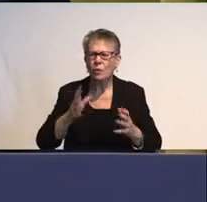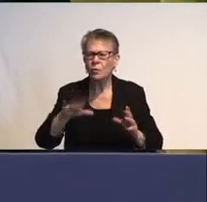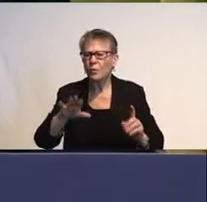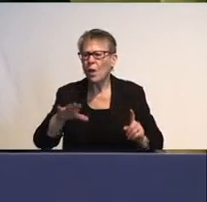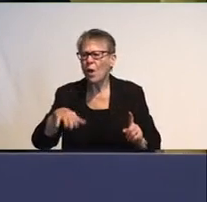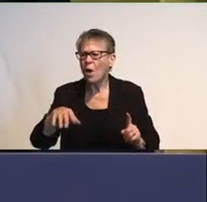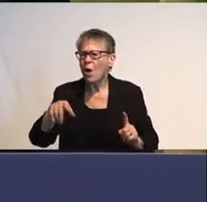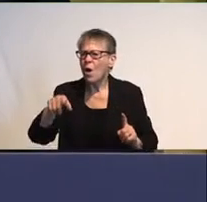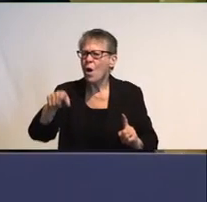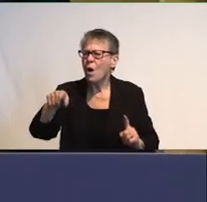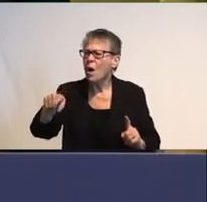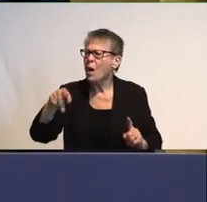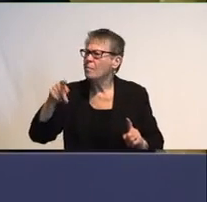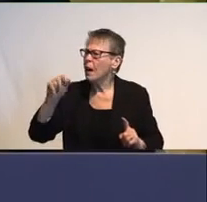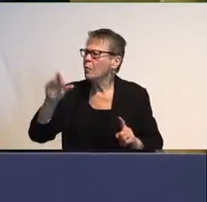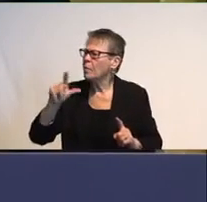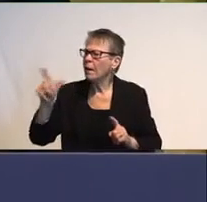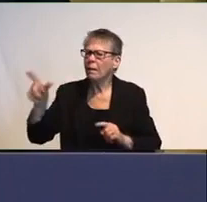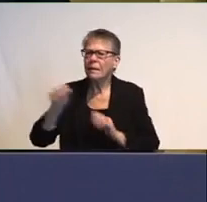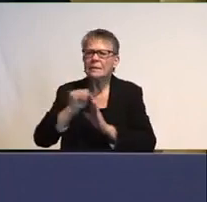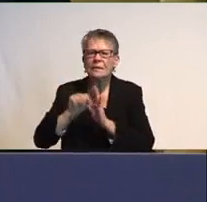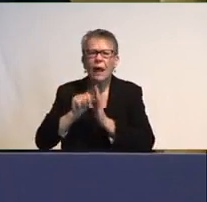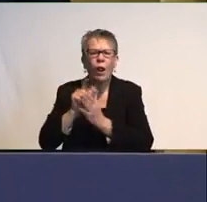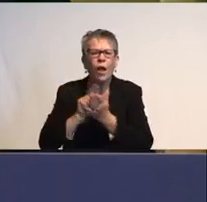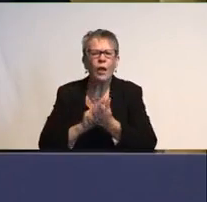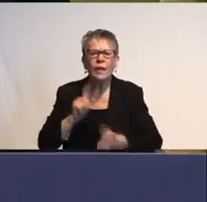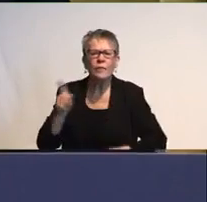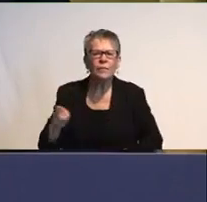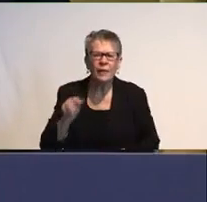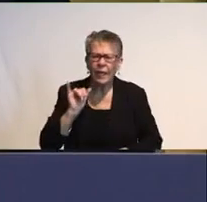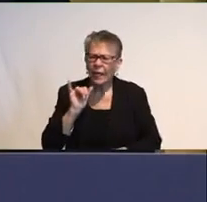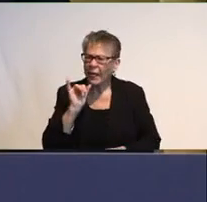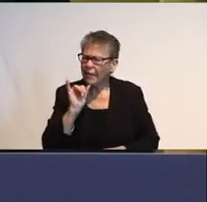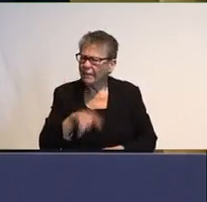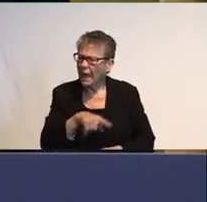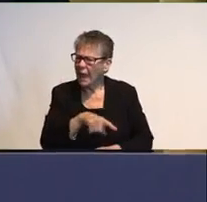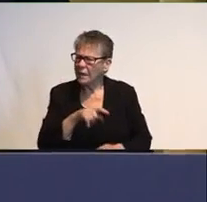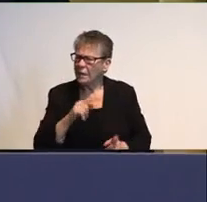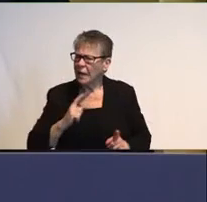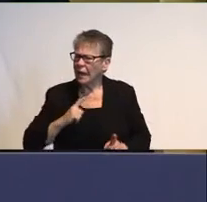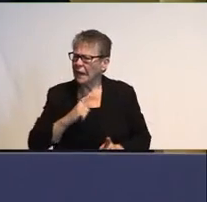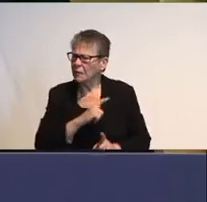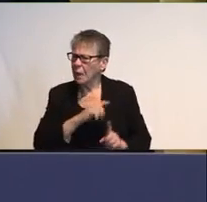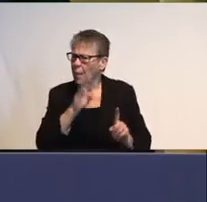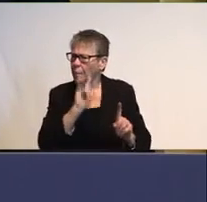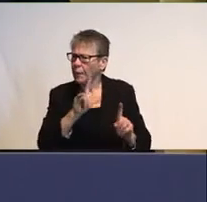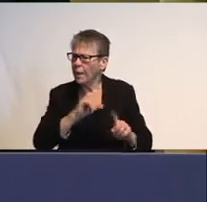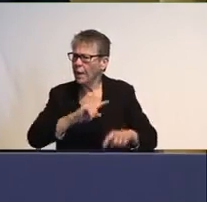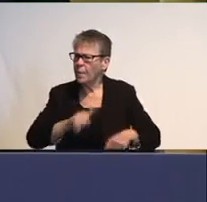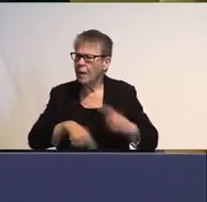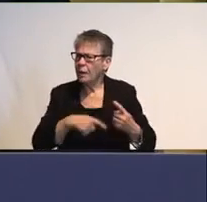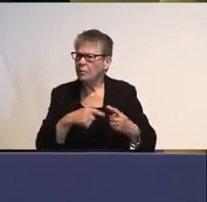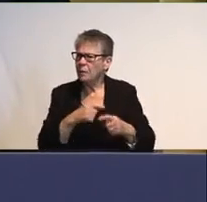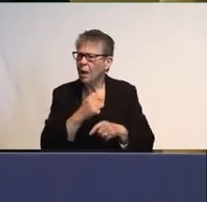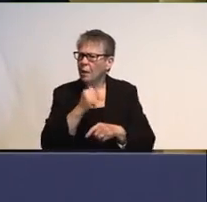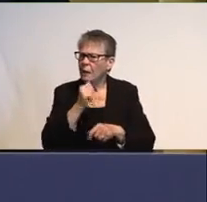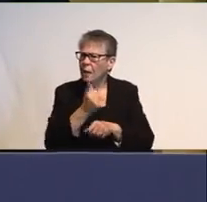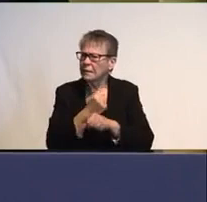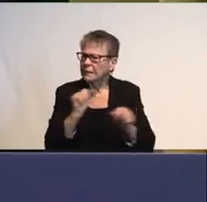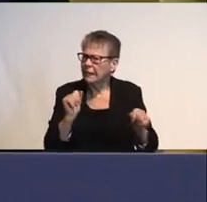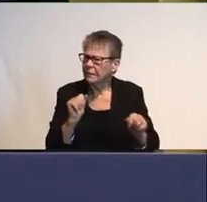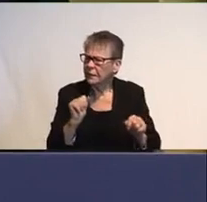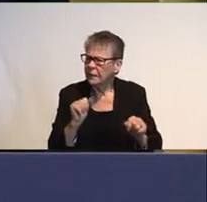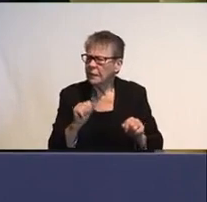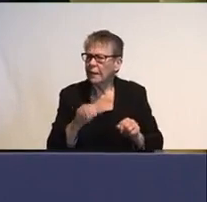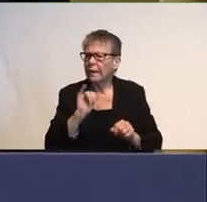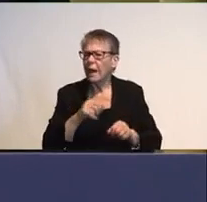does somebody get cut if that bill passes through and becomes law? It would be an ordinary criminal law. So, for instance,